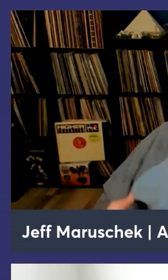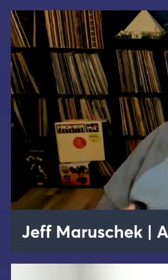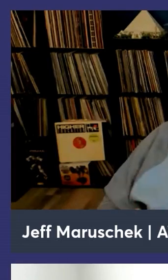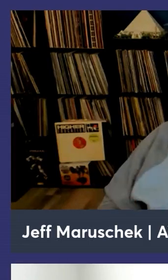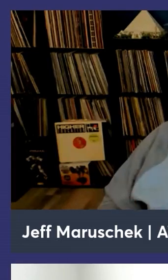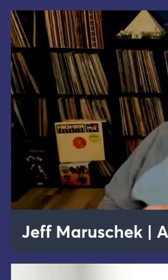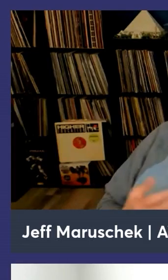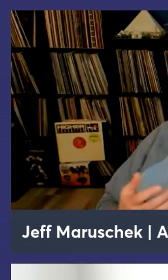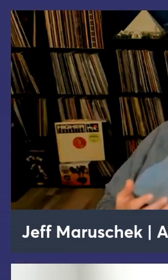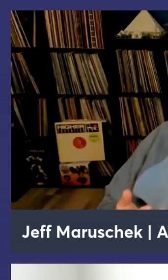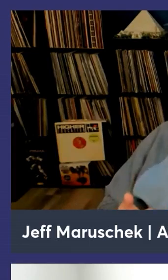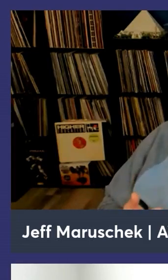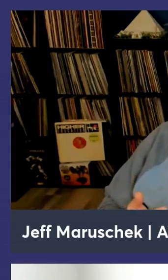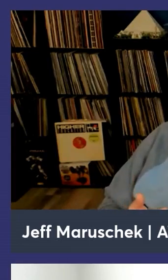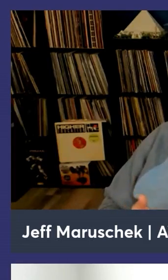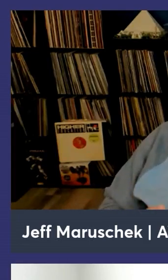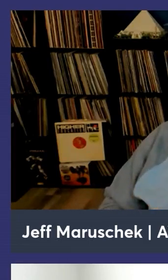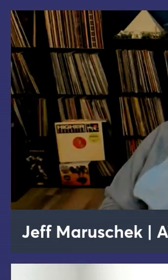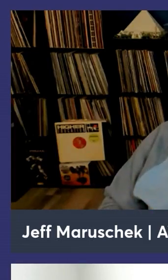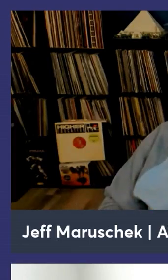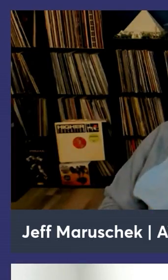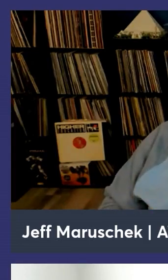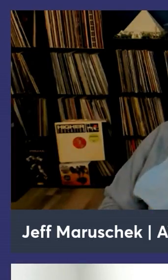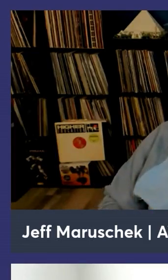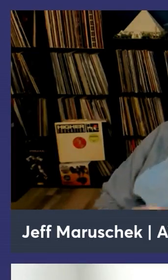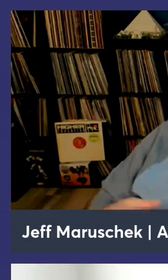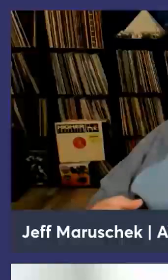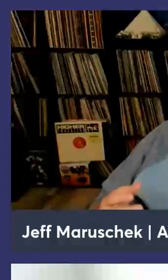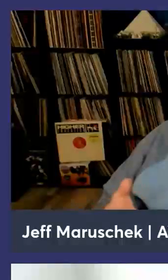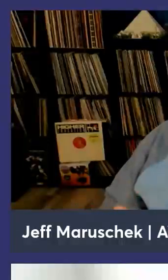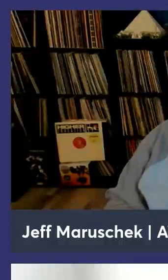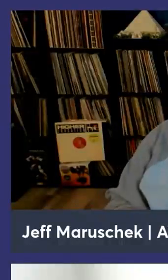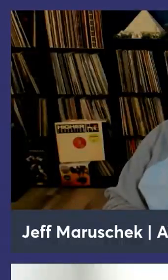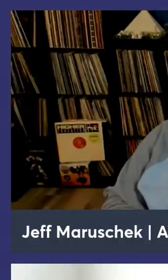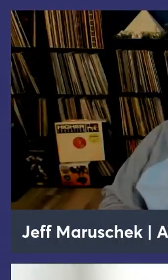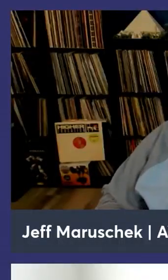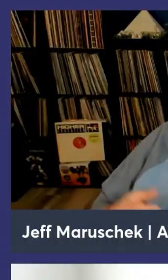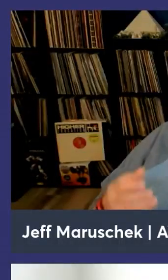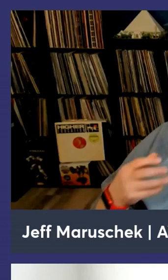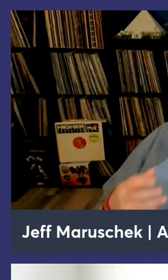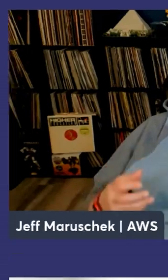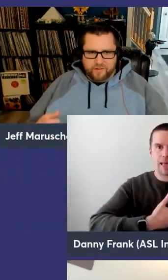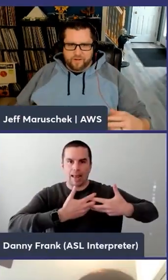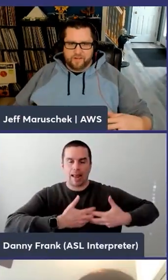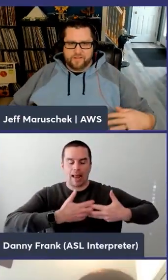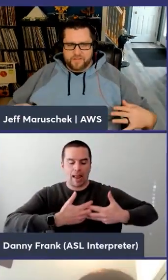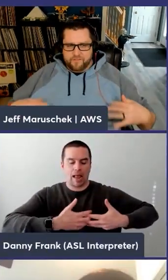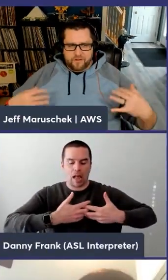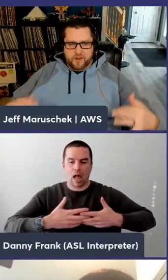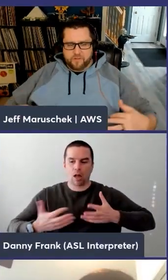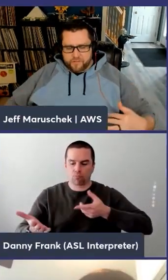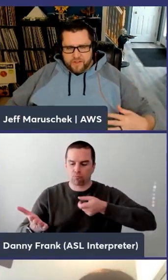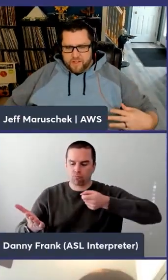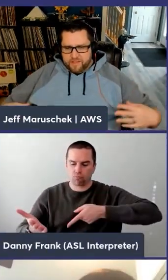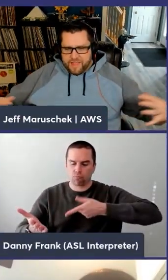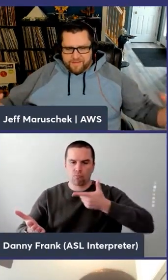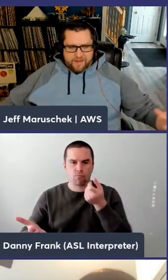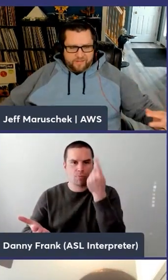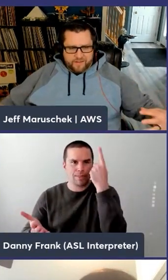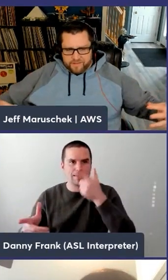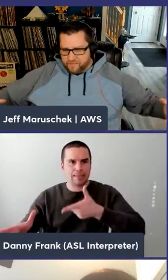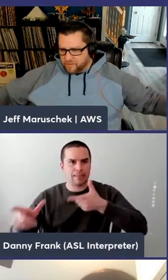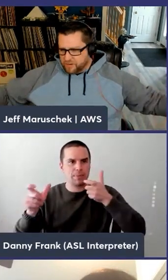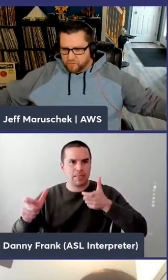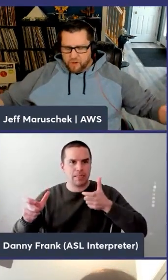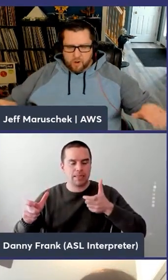in a manufacturing plant that it's operating at a speed that's set, and it's a sensor. It's never, that